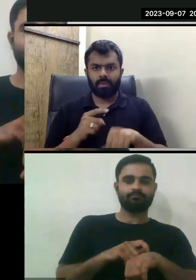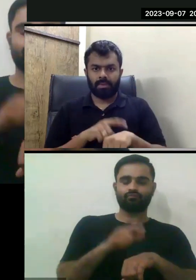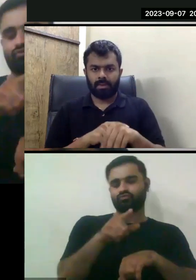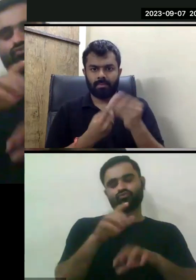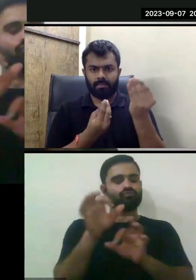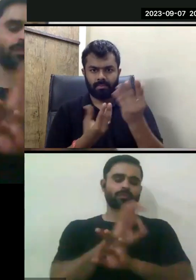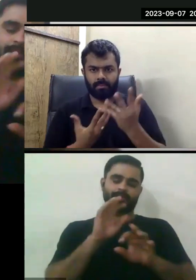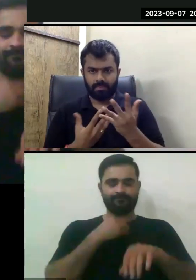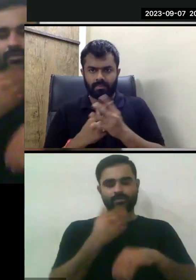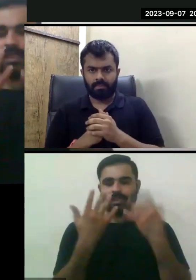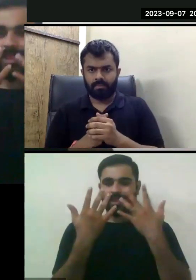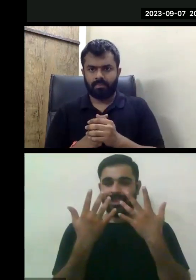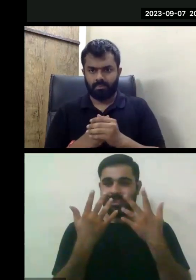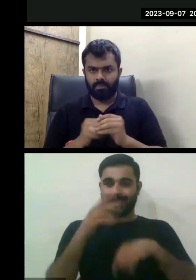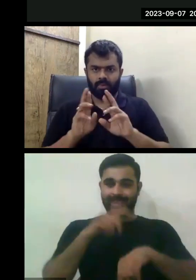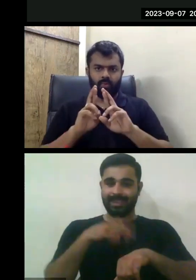You will. I know.